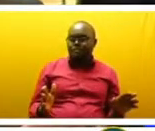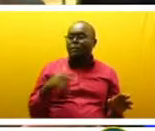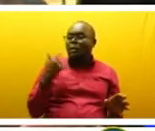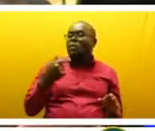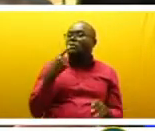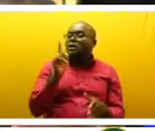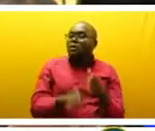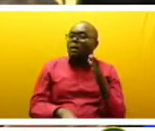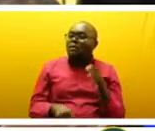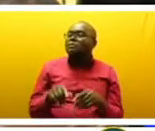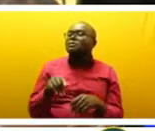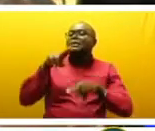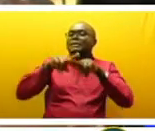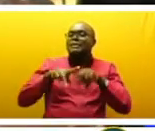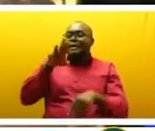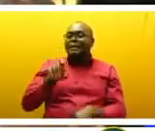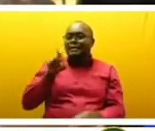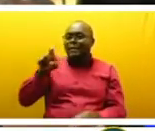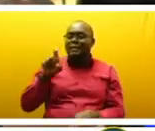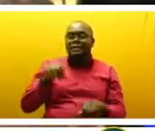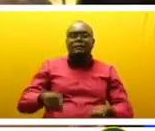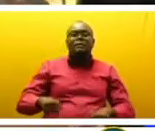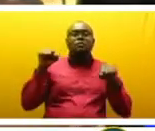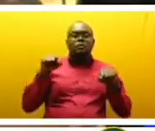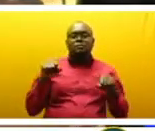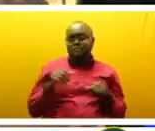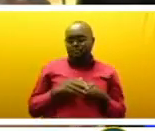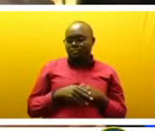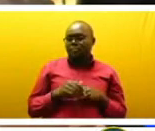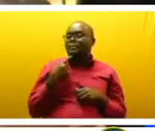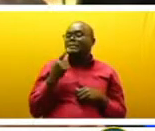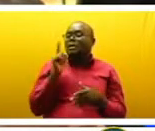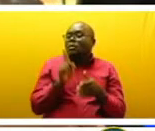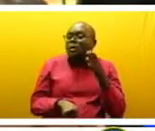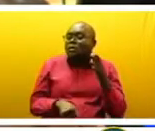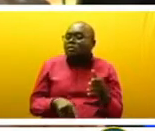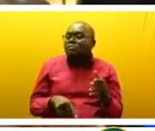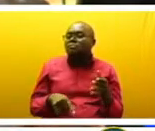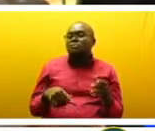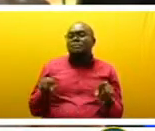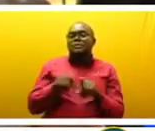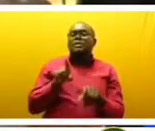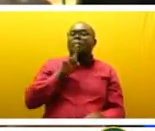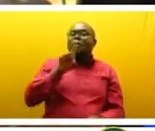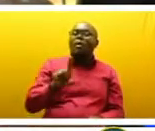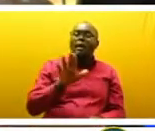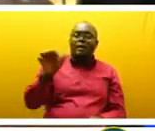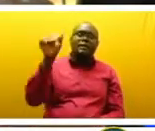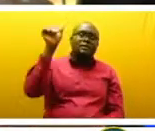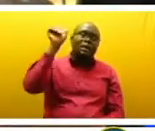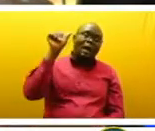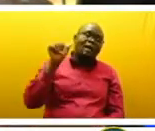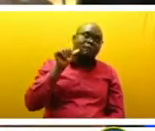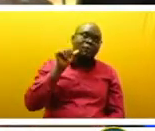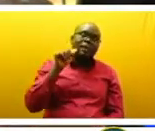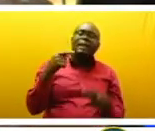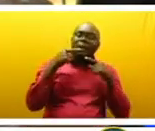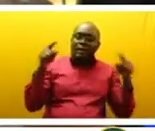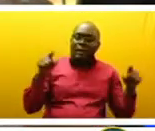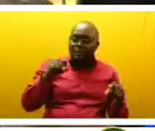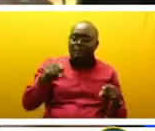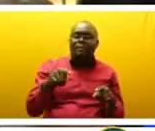he's an executive chair, and who not only says that, but also instructs his advocates to declare him a national